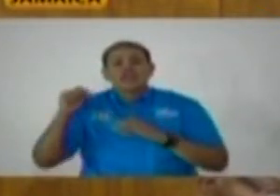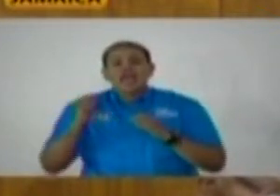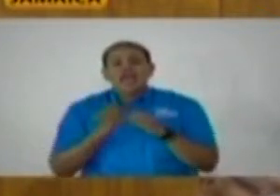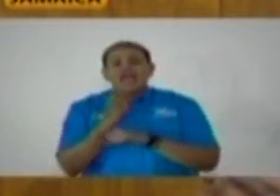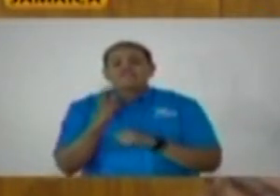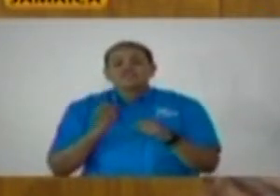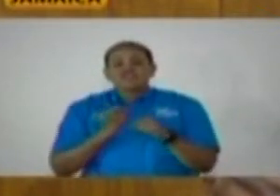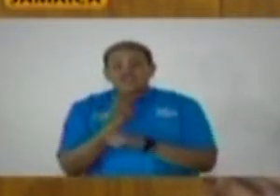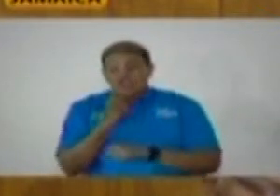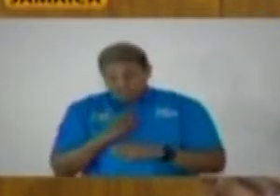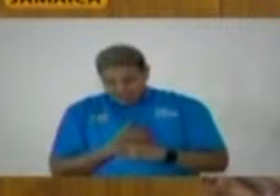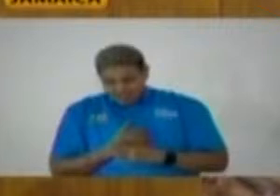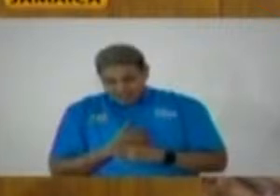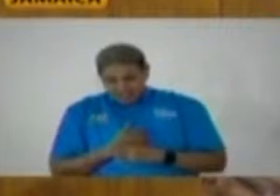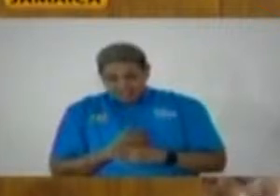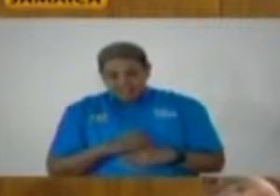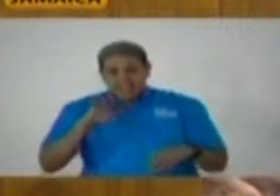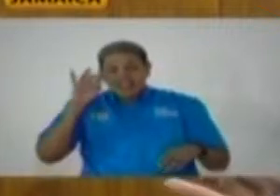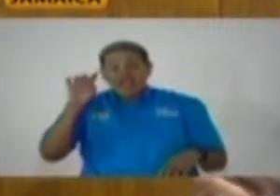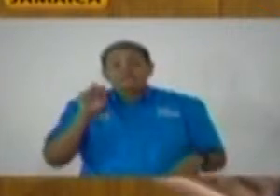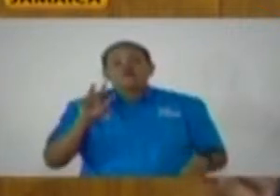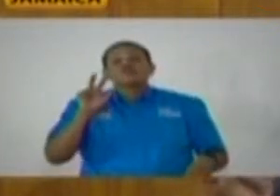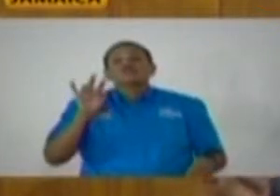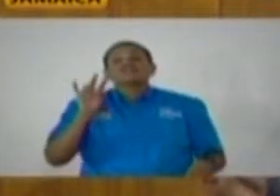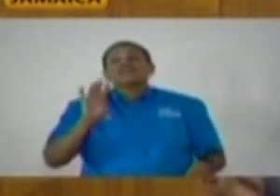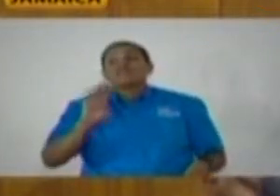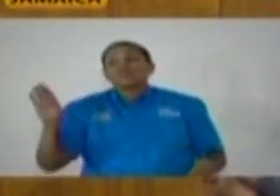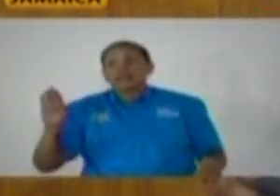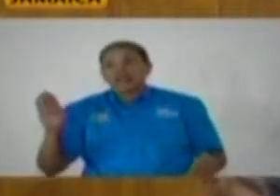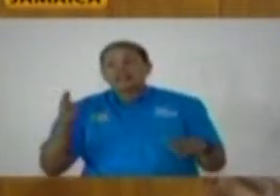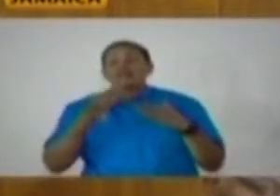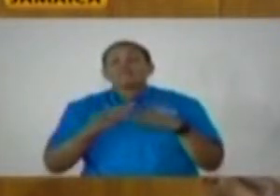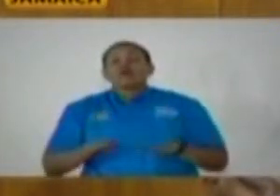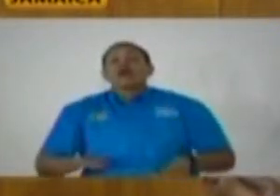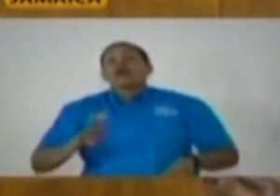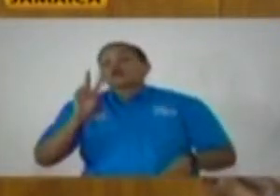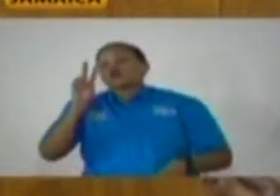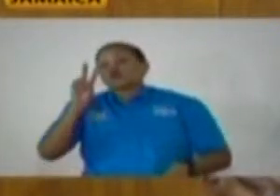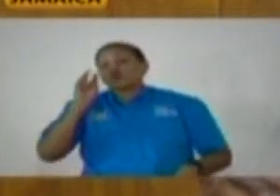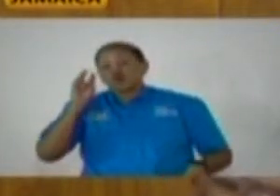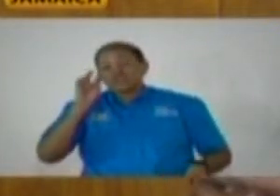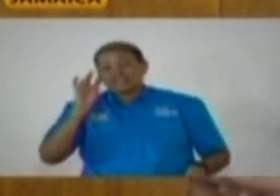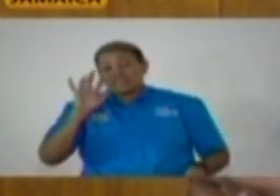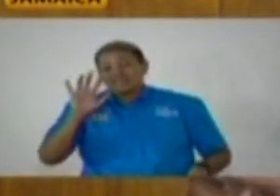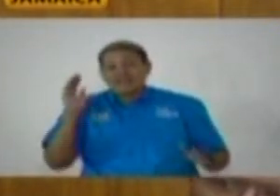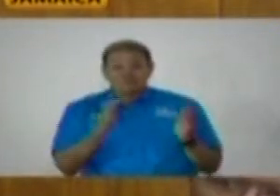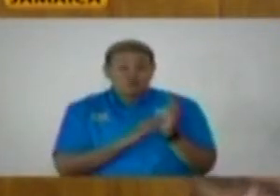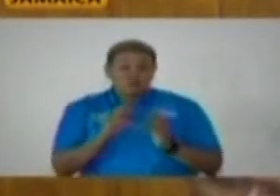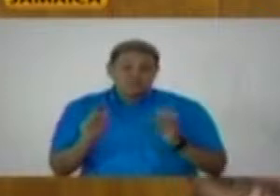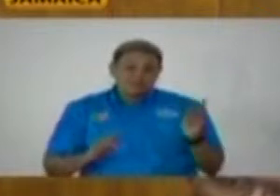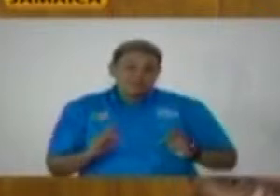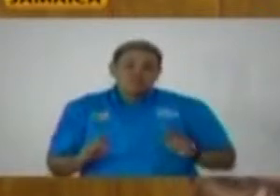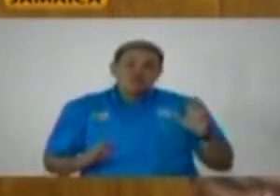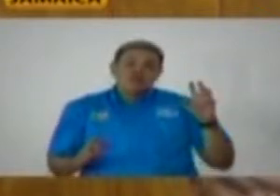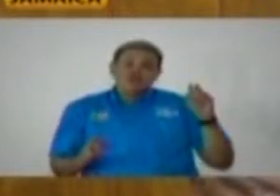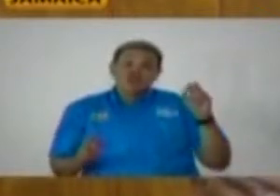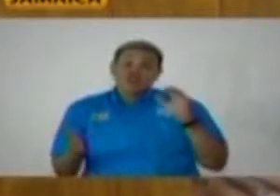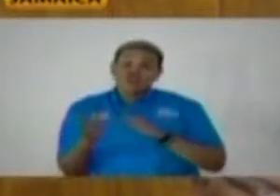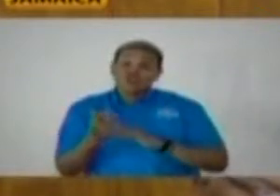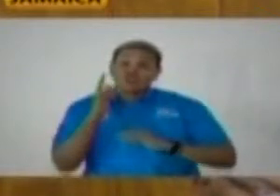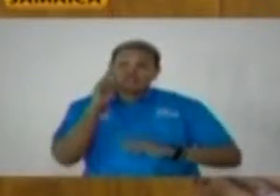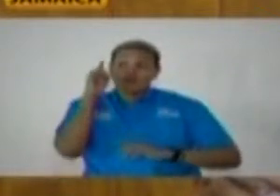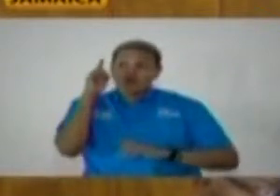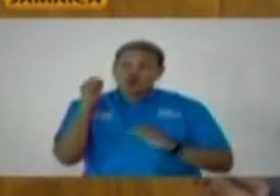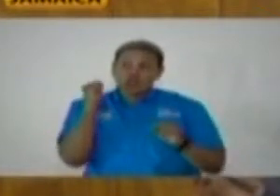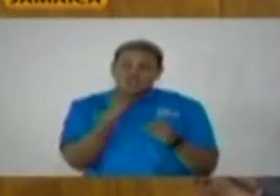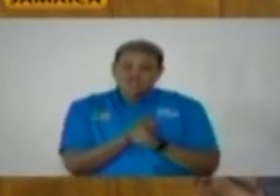year. So 8.37 billion divided by 275,000. 30,000 people